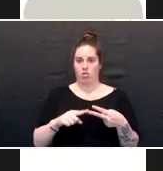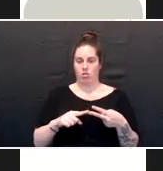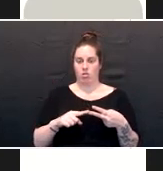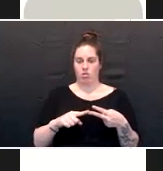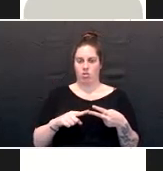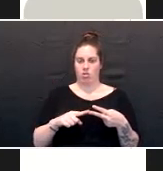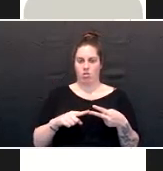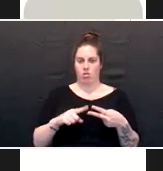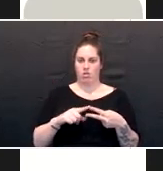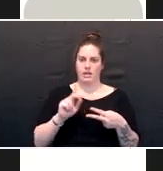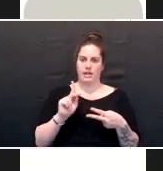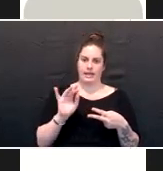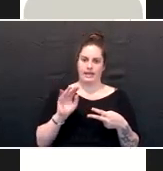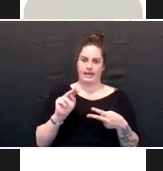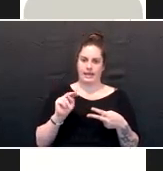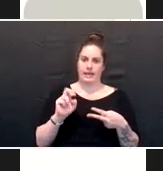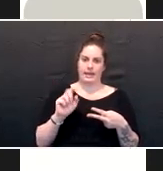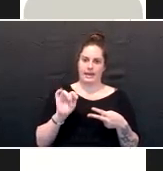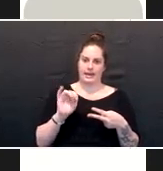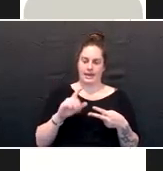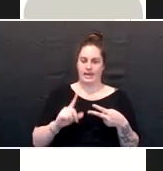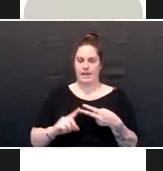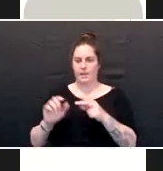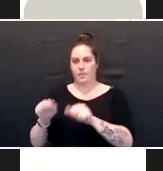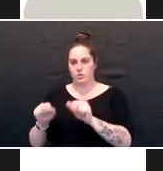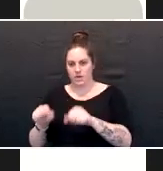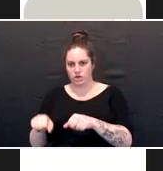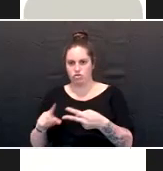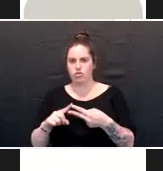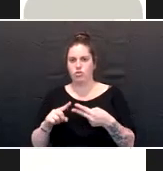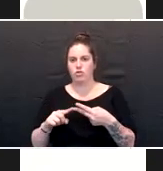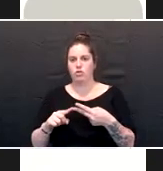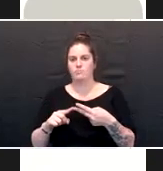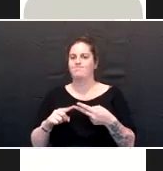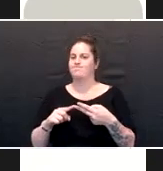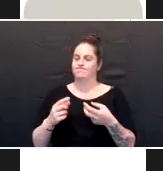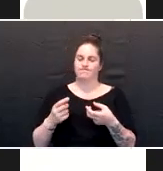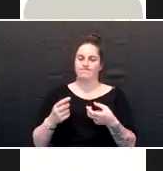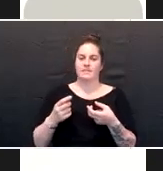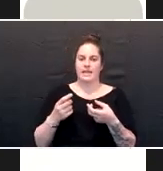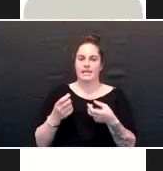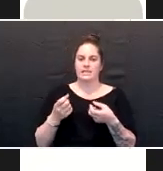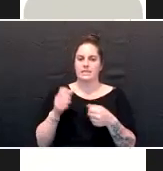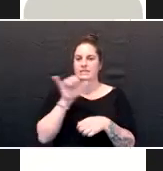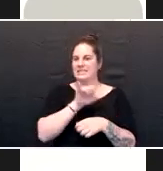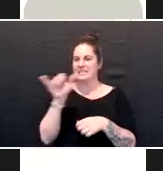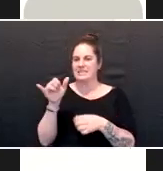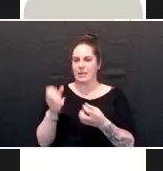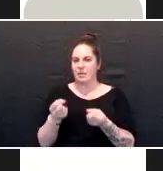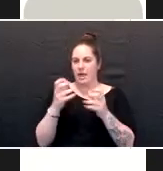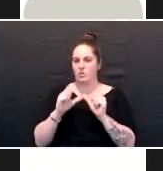say that the total amount is constant in the system. But this conservative system where